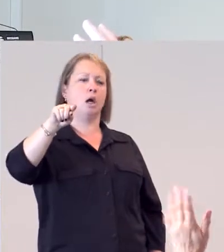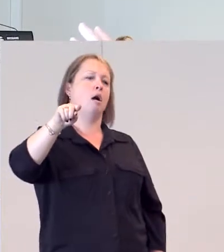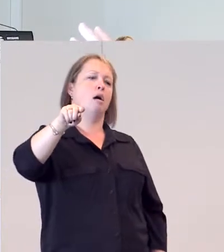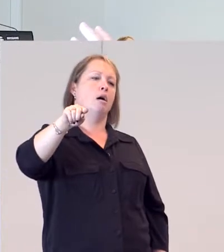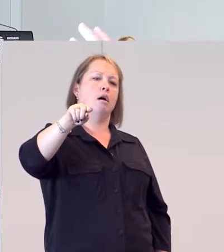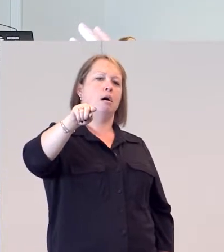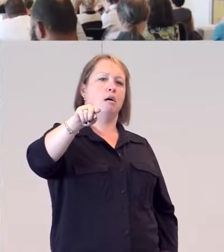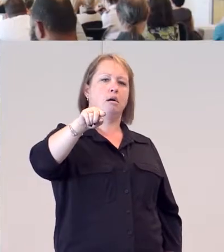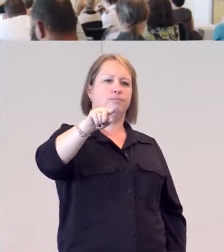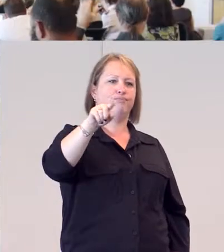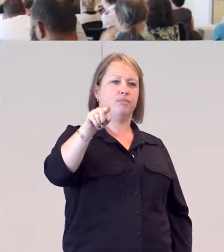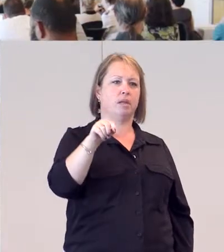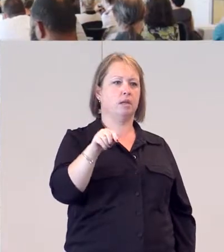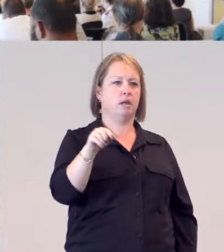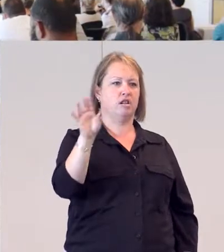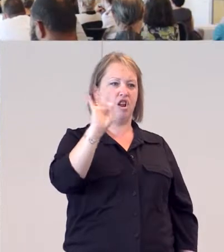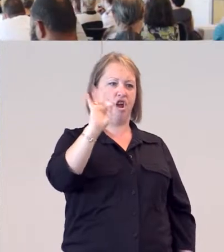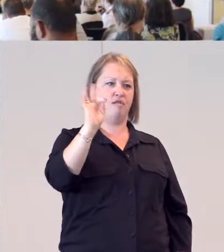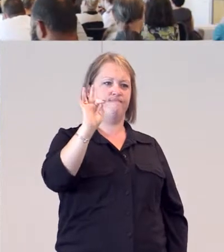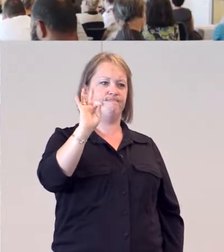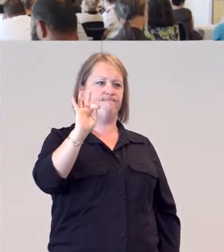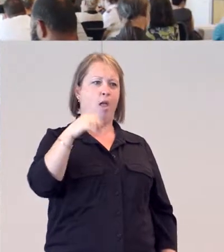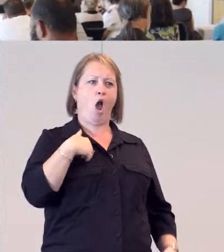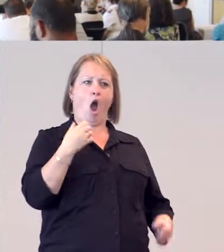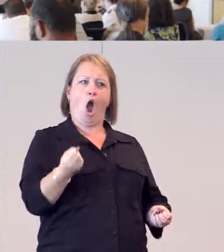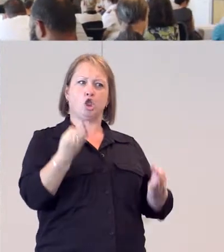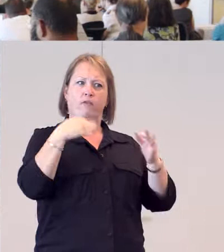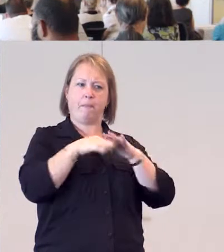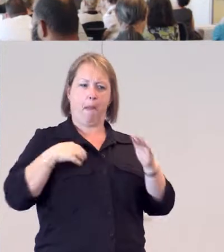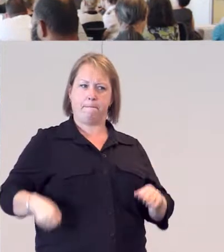Not in your handbag? Okay. Put your hand down.